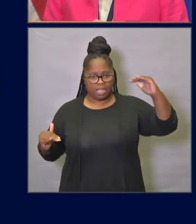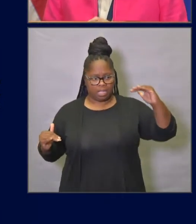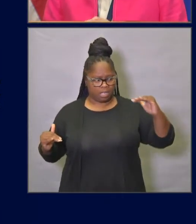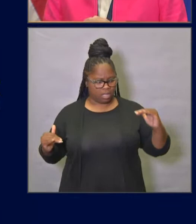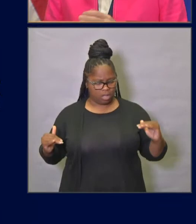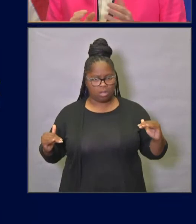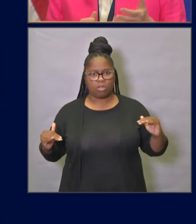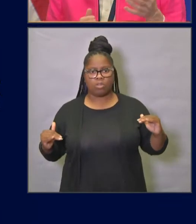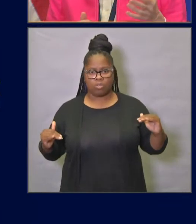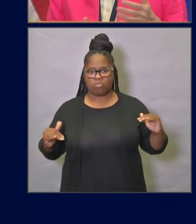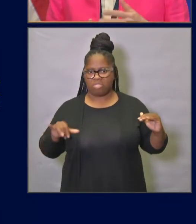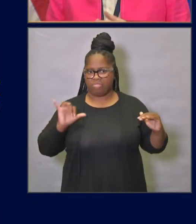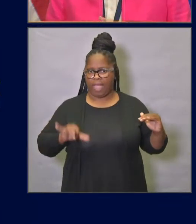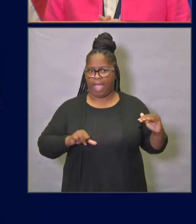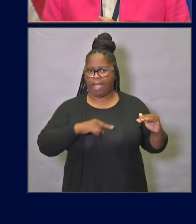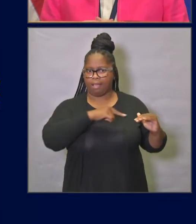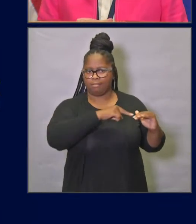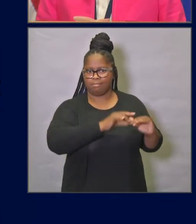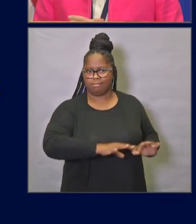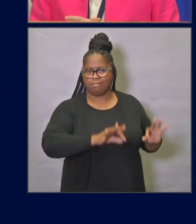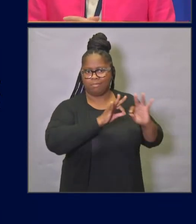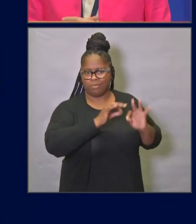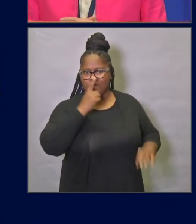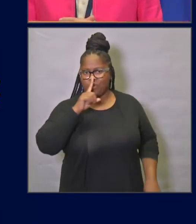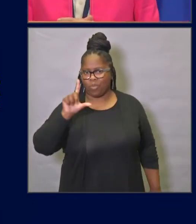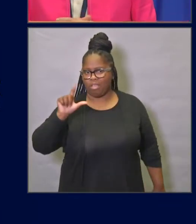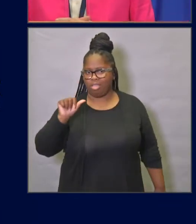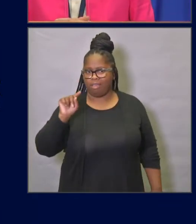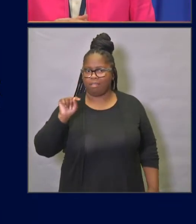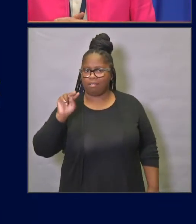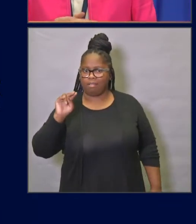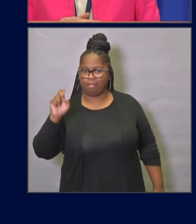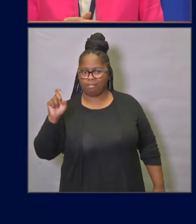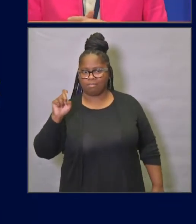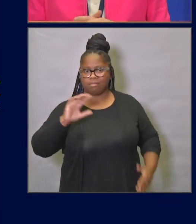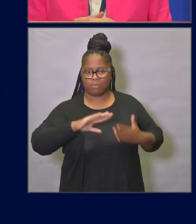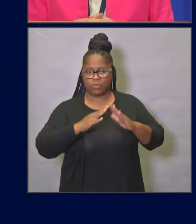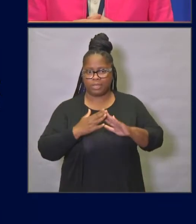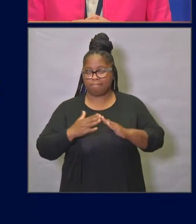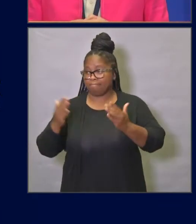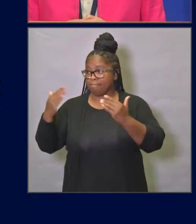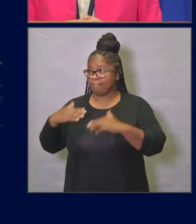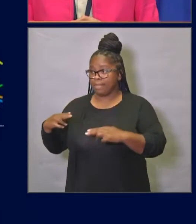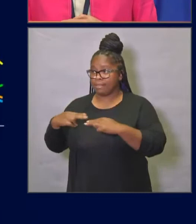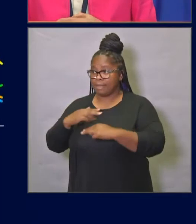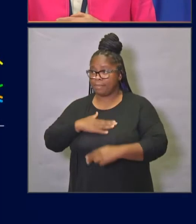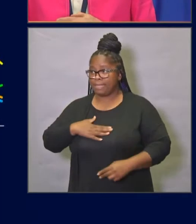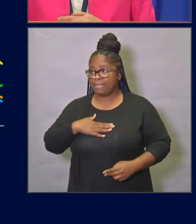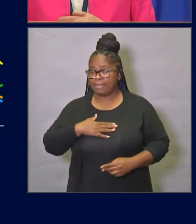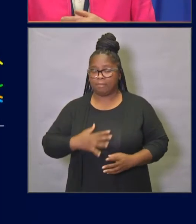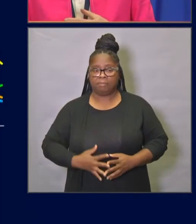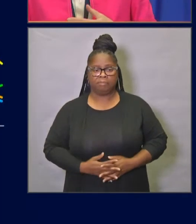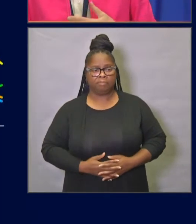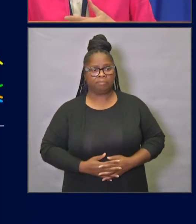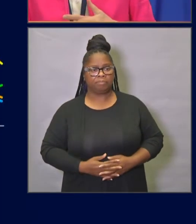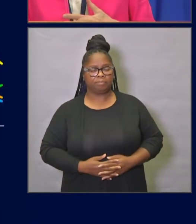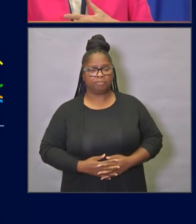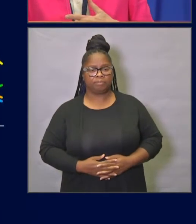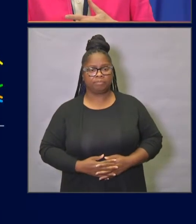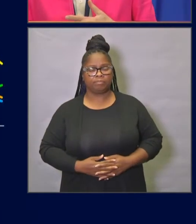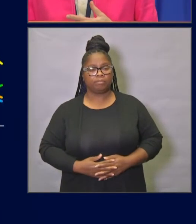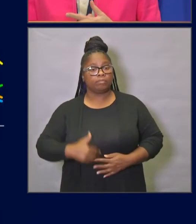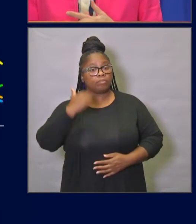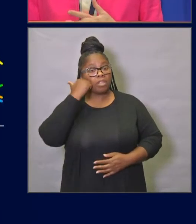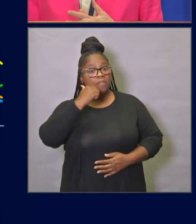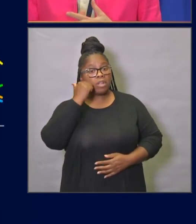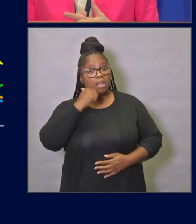particularly significant for the Latinx community. The next slide, please. Every day I